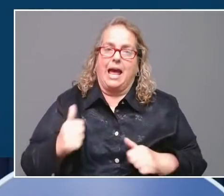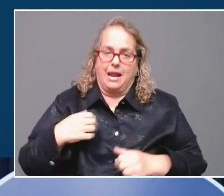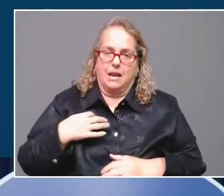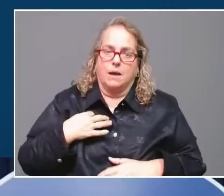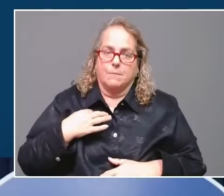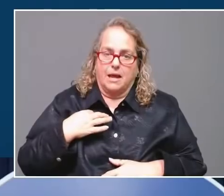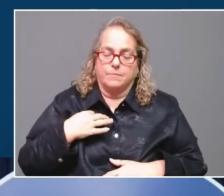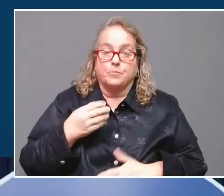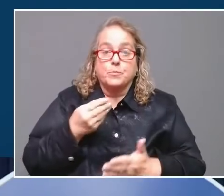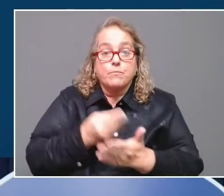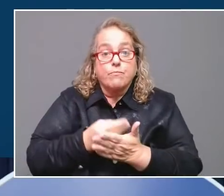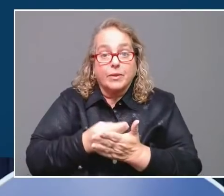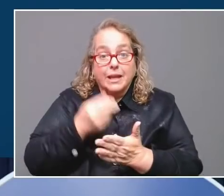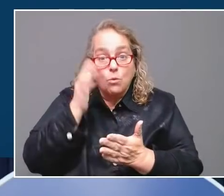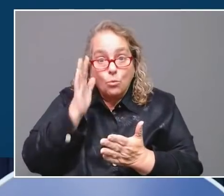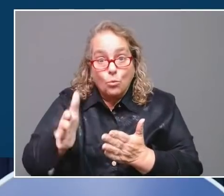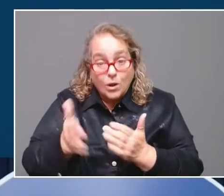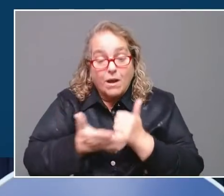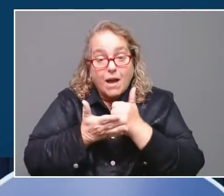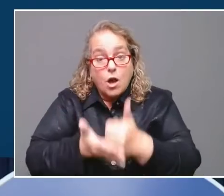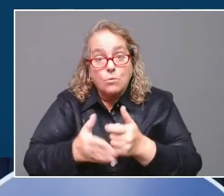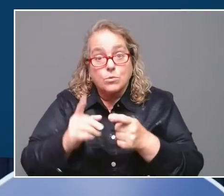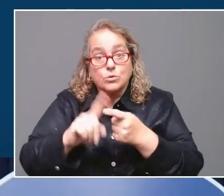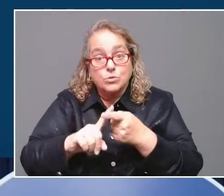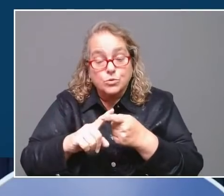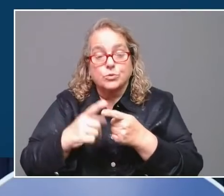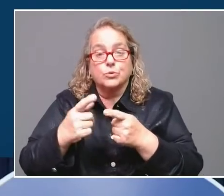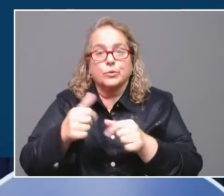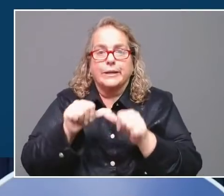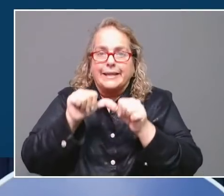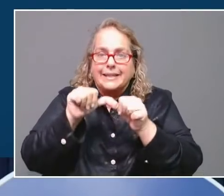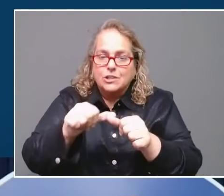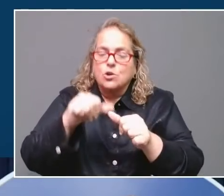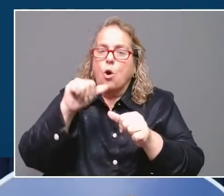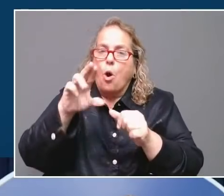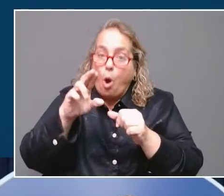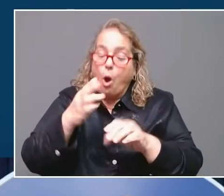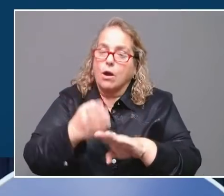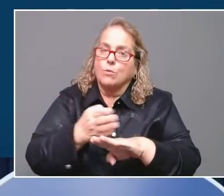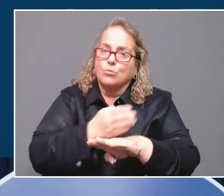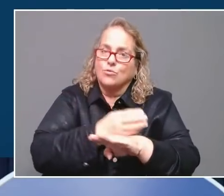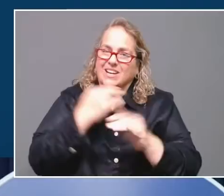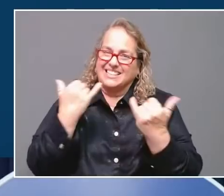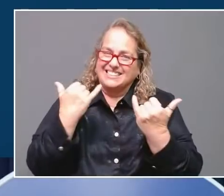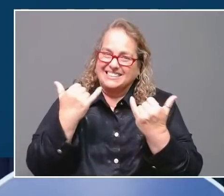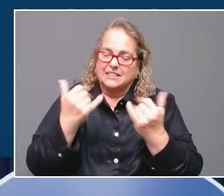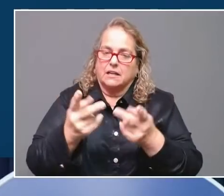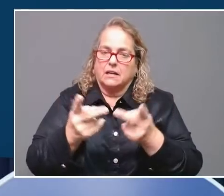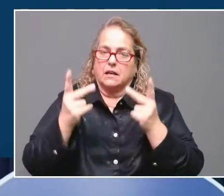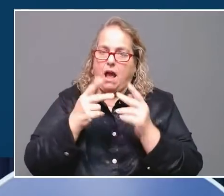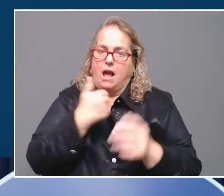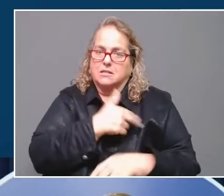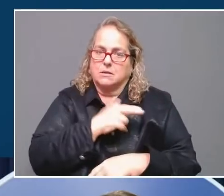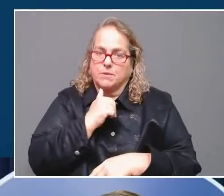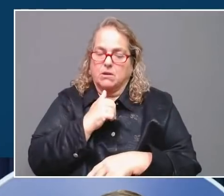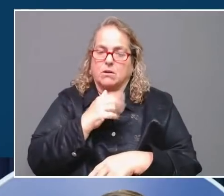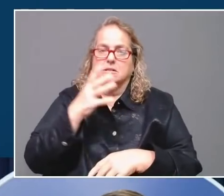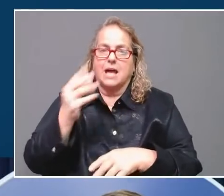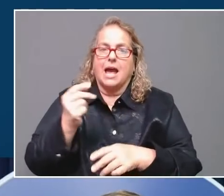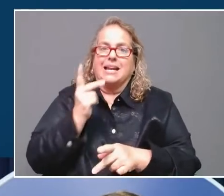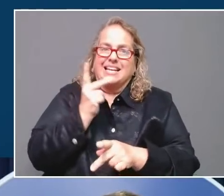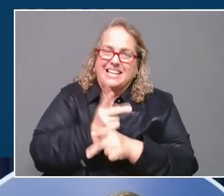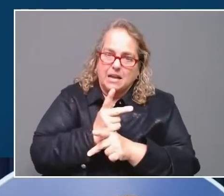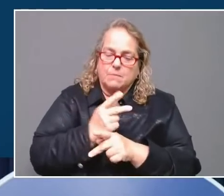assist to maintain or upgrade existing facilities, retain and increase staff, and provide healthcare services not